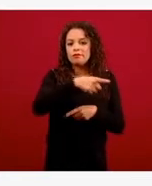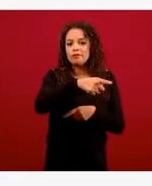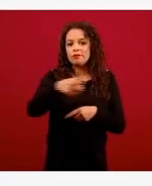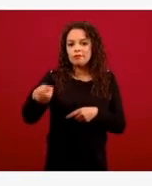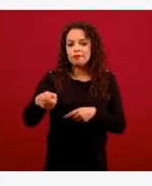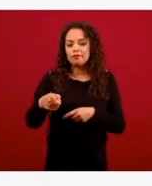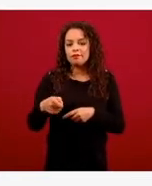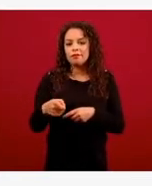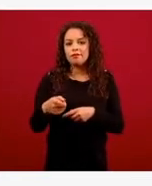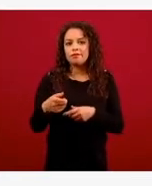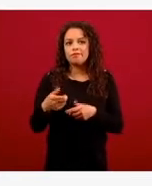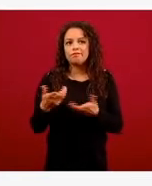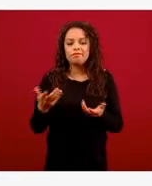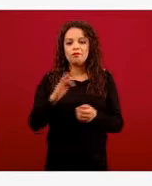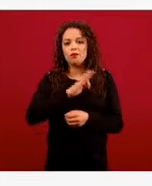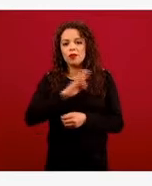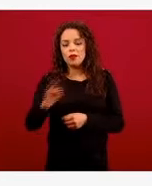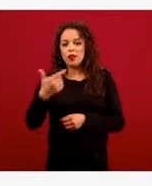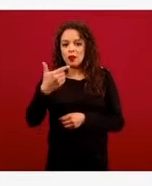or